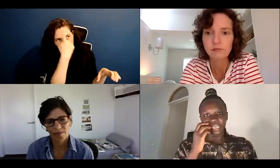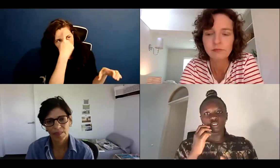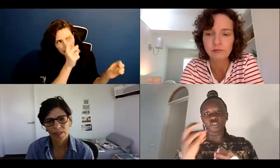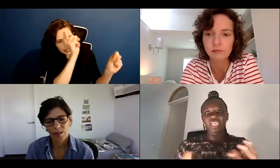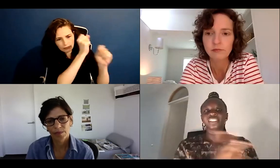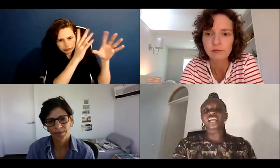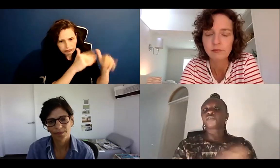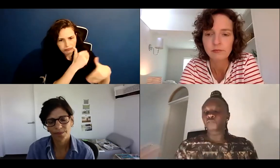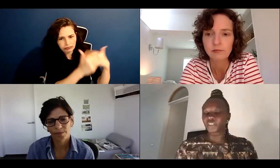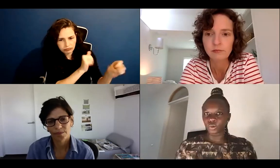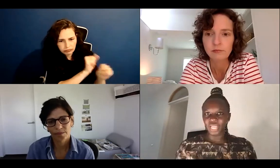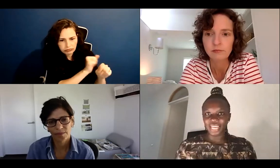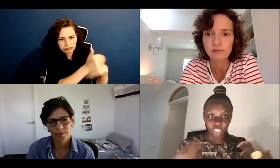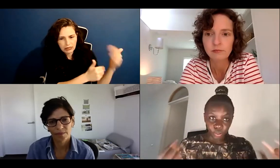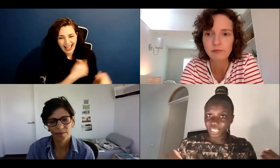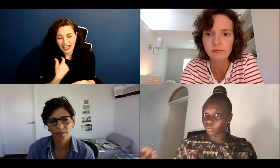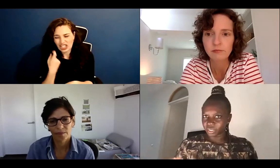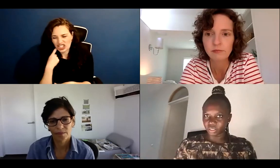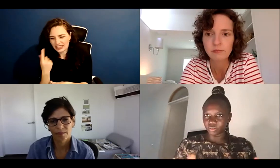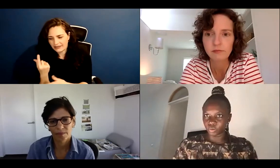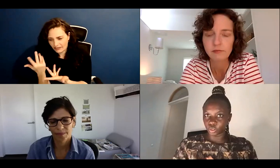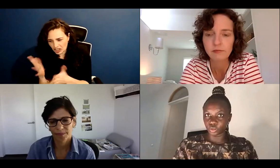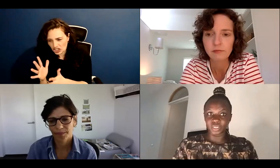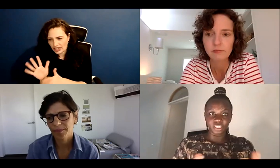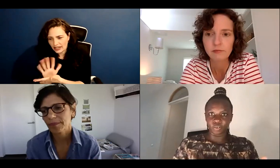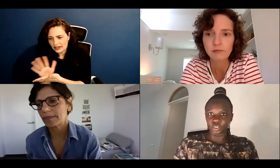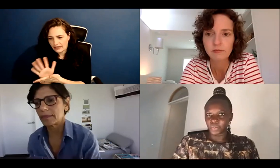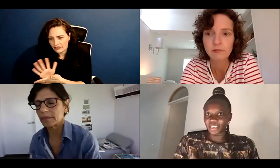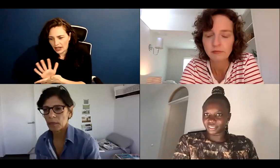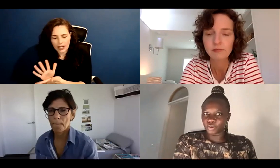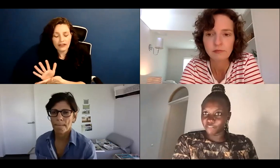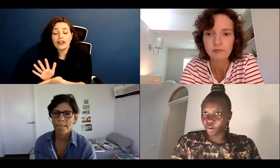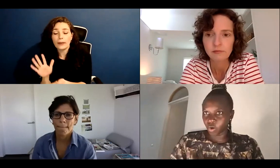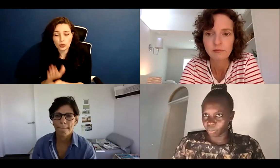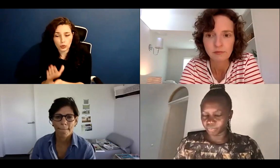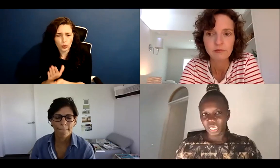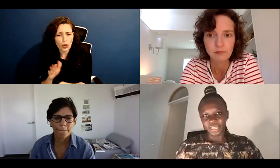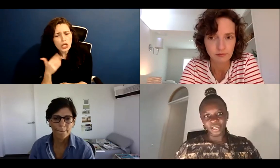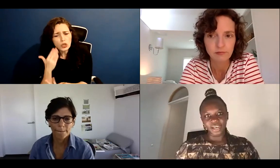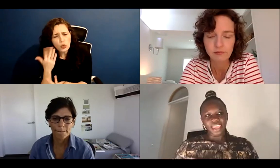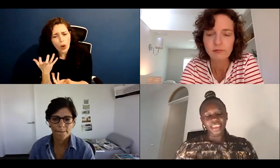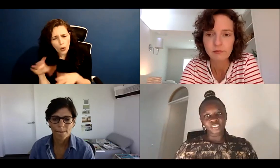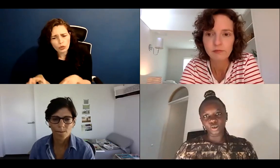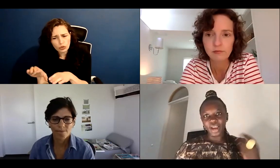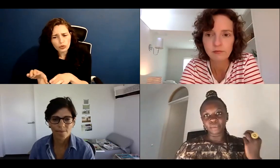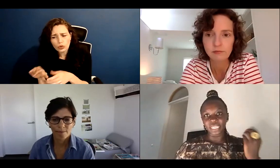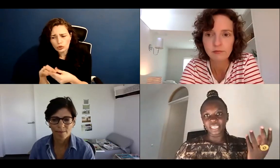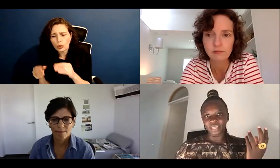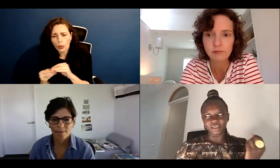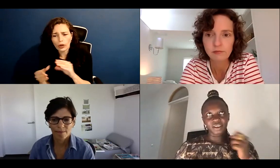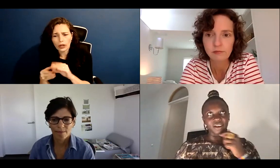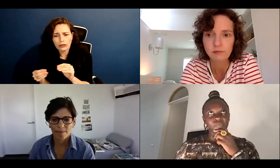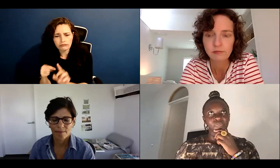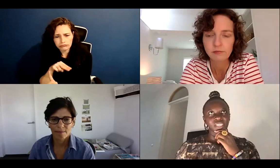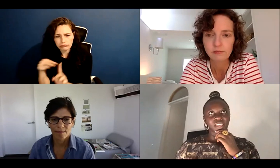Yeah. So for me, I'd just come from film school and I knew that I wanted to do to make a story from home. Yeah. And so I believe